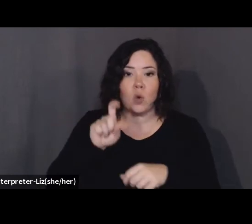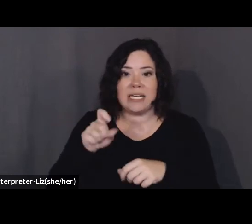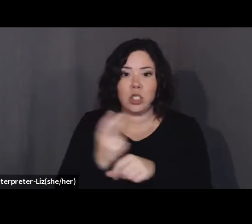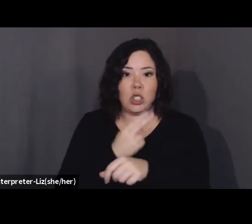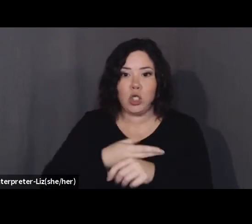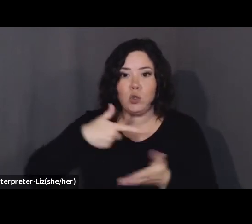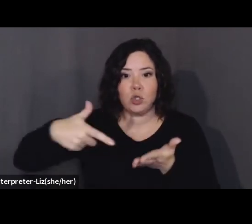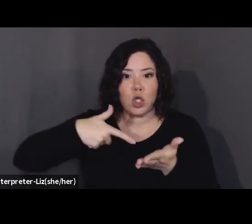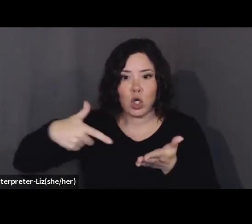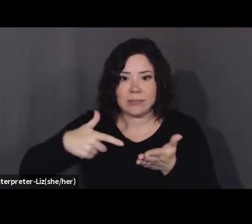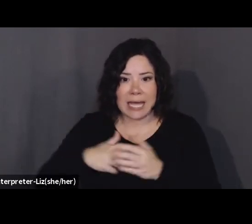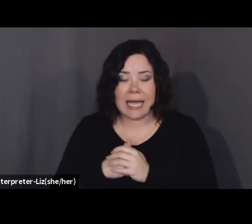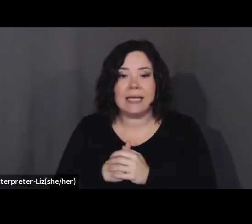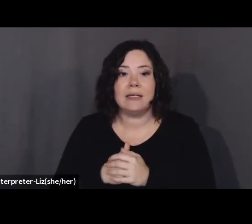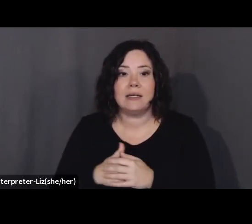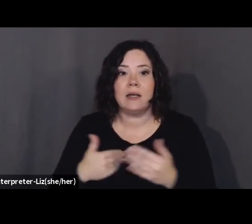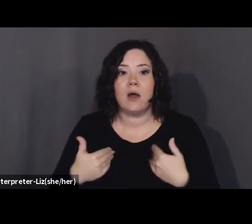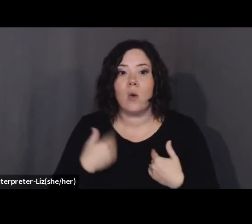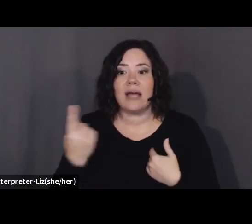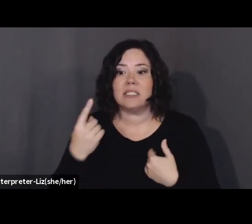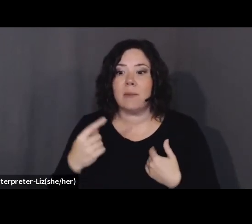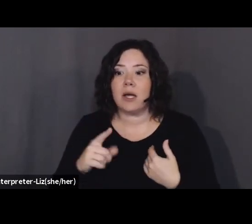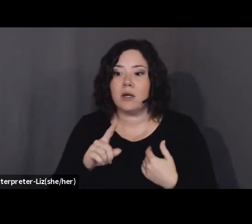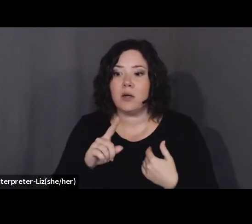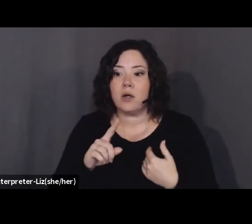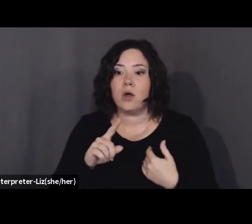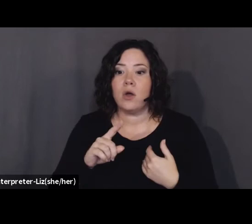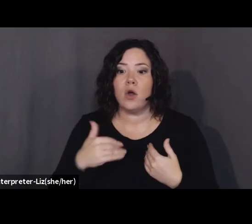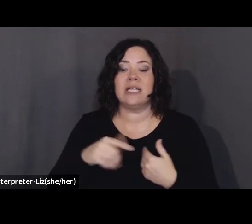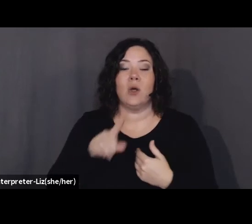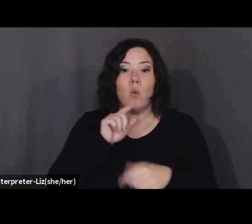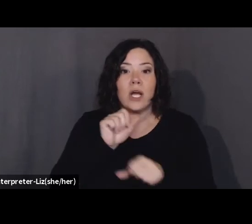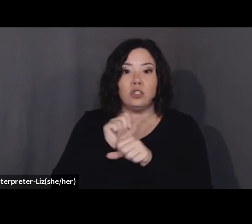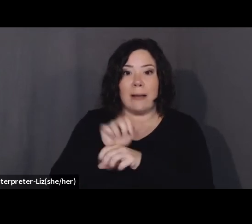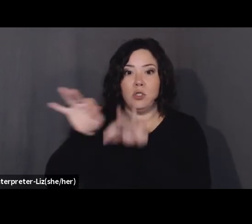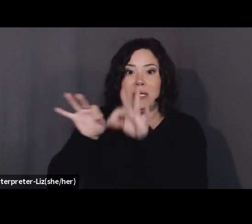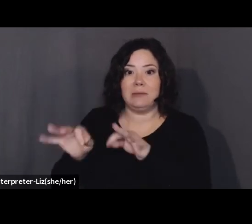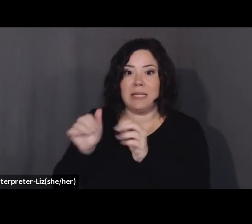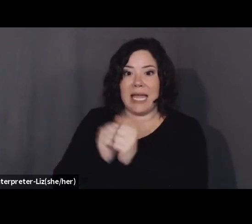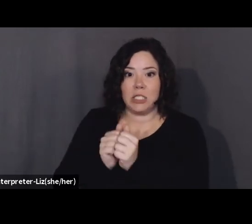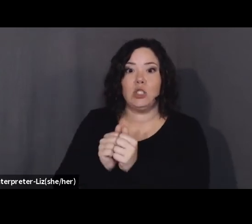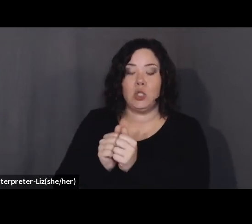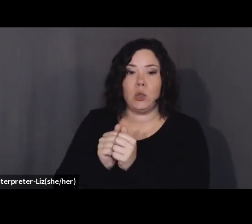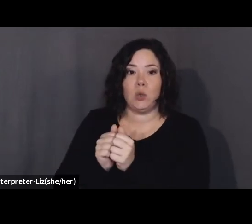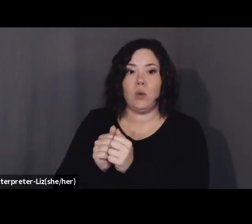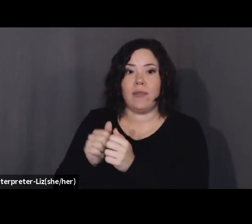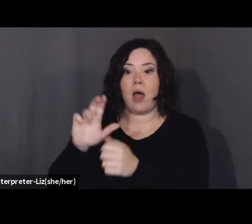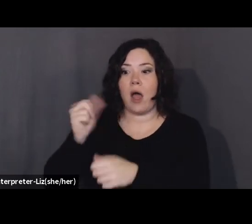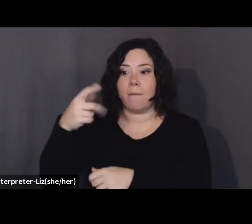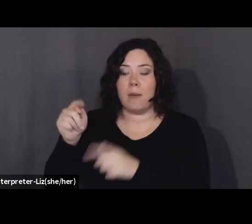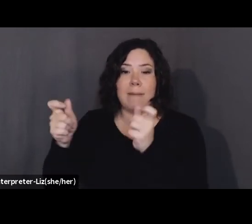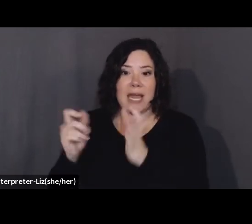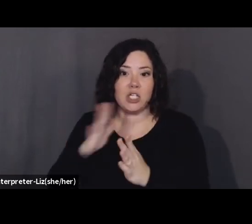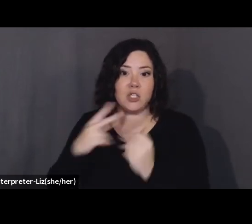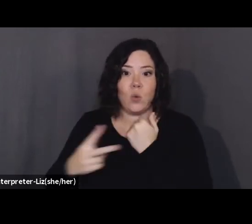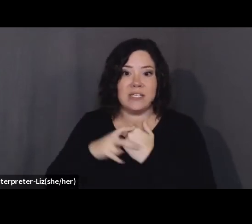need someone who has a real job to explain us to the potential apartment managers. It would save them a few dollars, a few bucks.